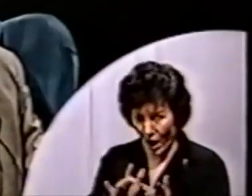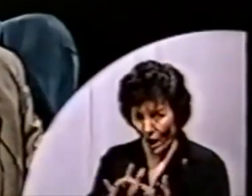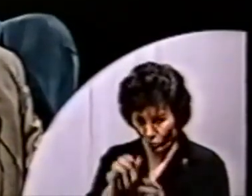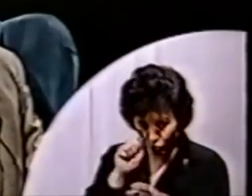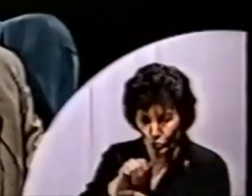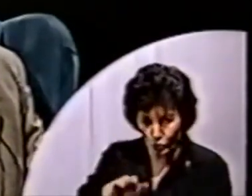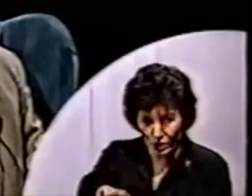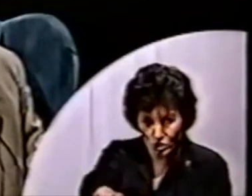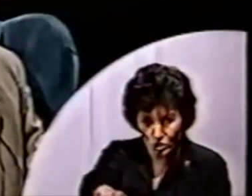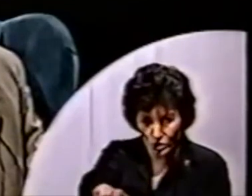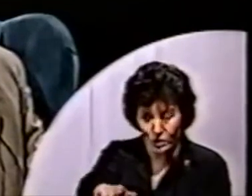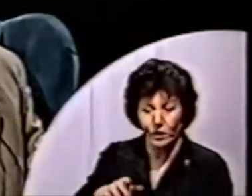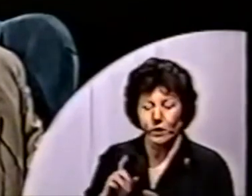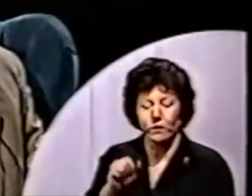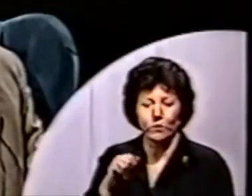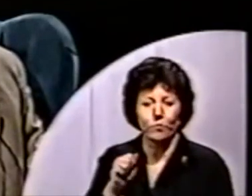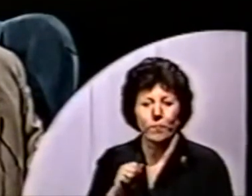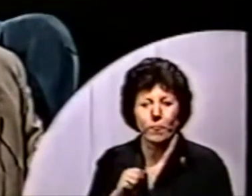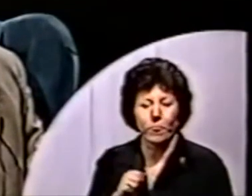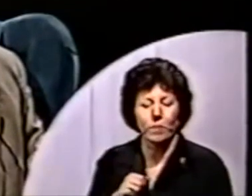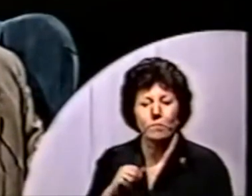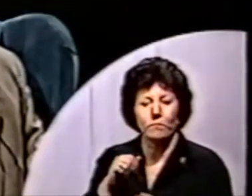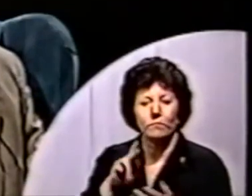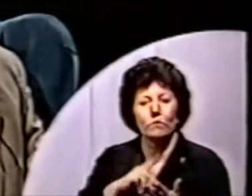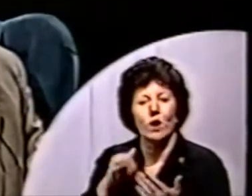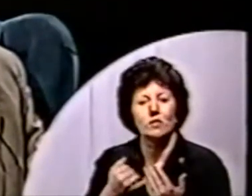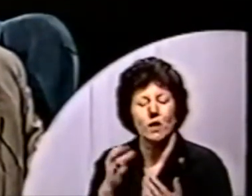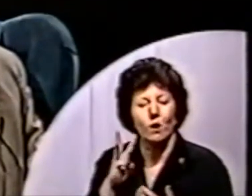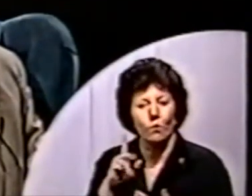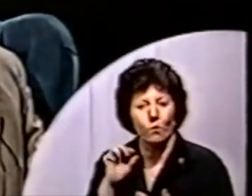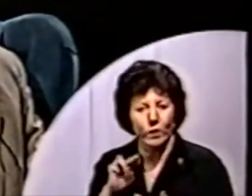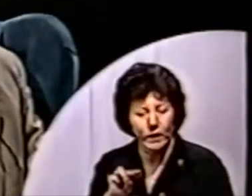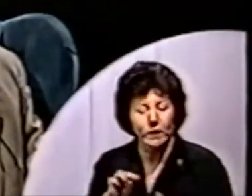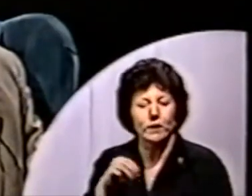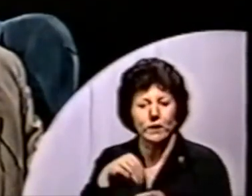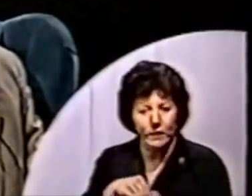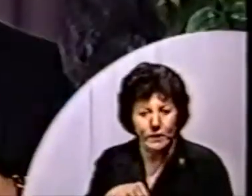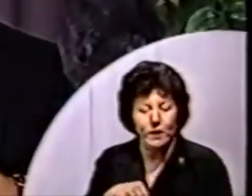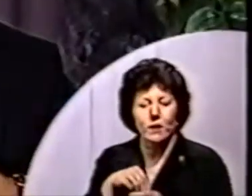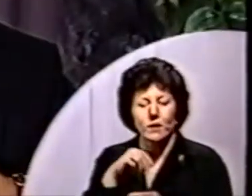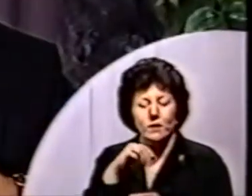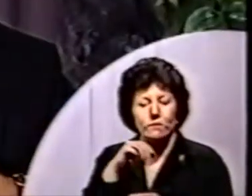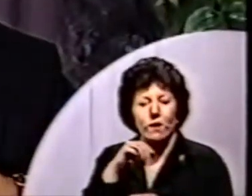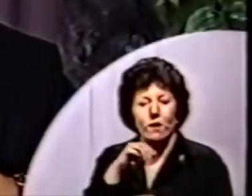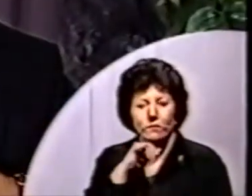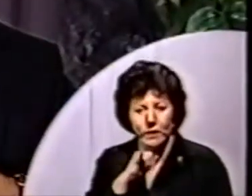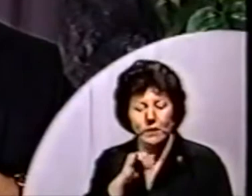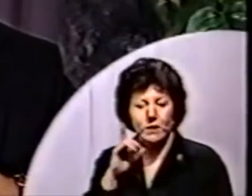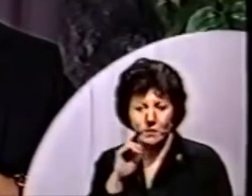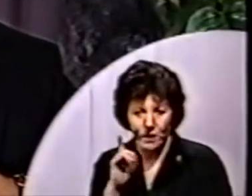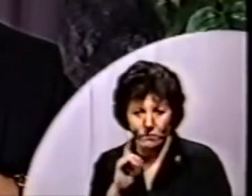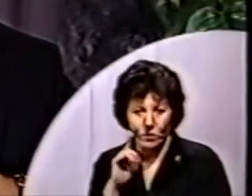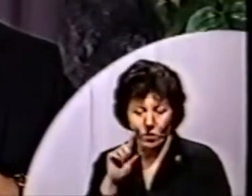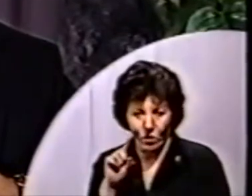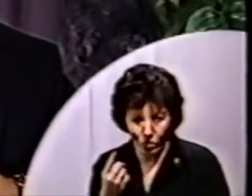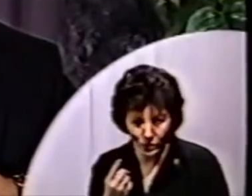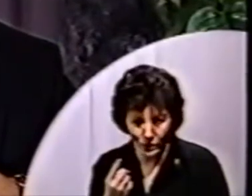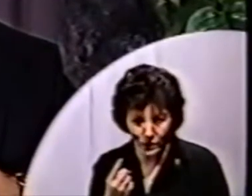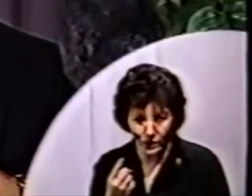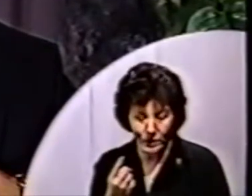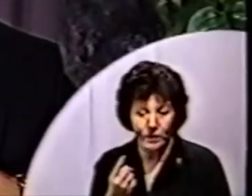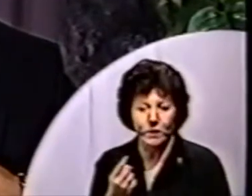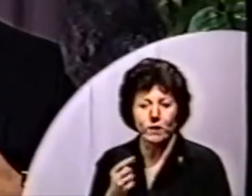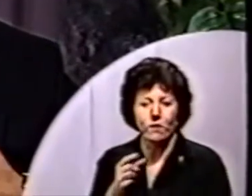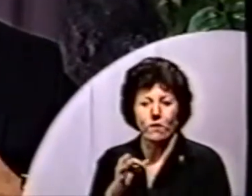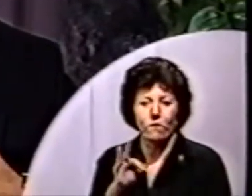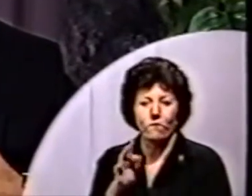this? Yes, actually, Project WIN is Denver-specific. Mm-hmm. Its principal investigators are